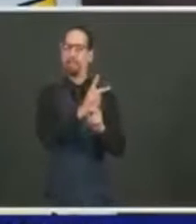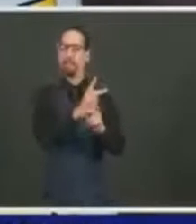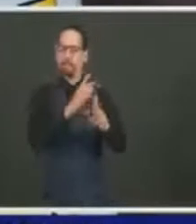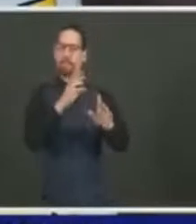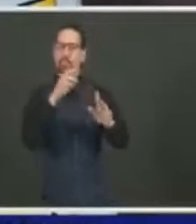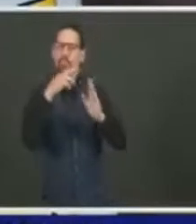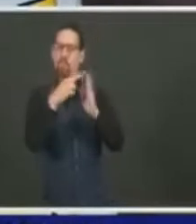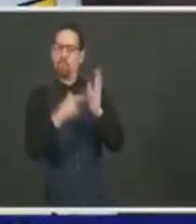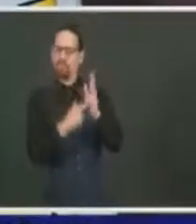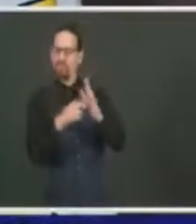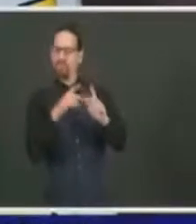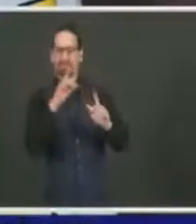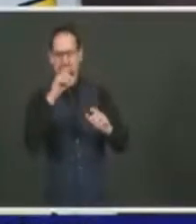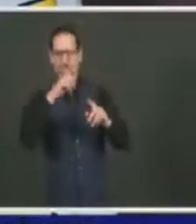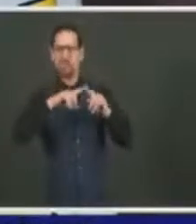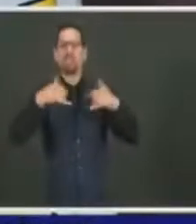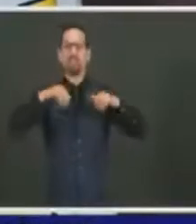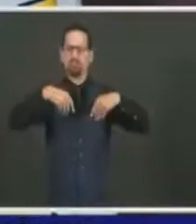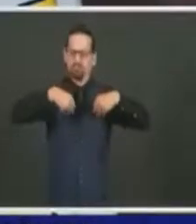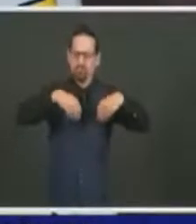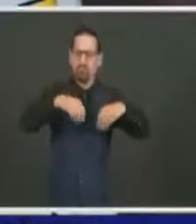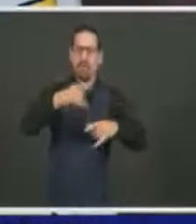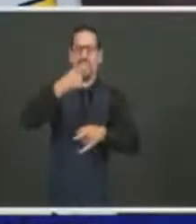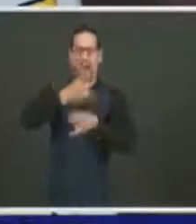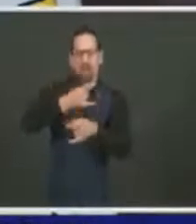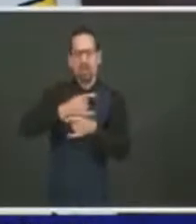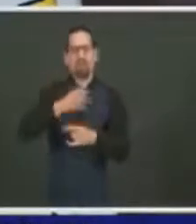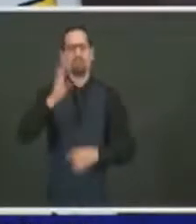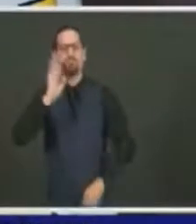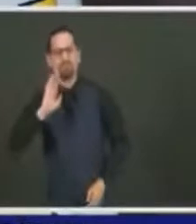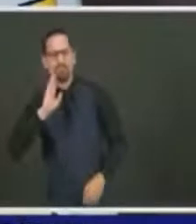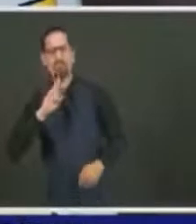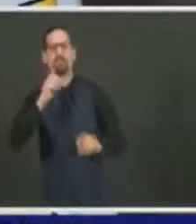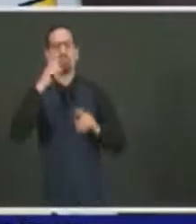drinks, but it has to be according to the phase 2 rules.